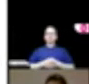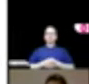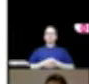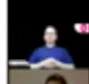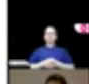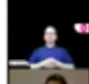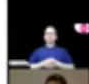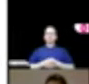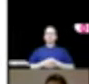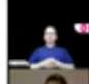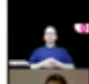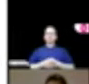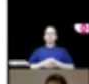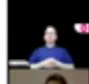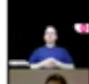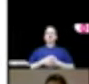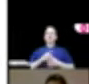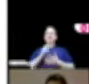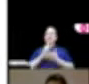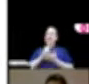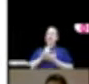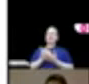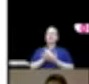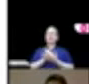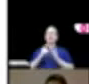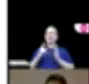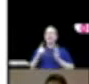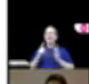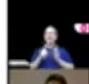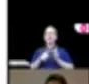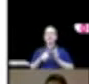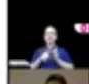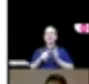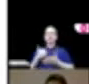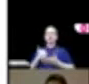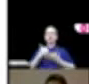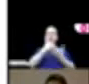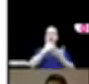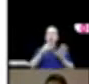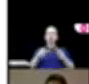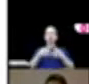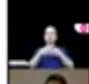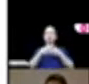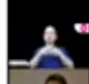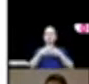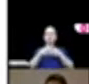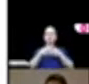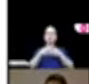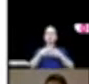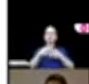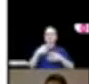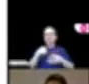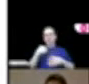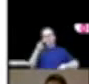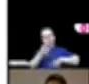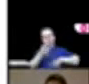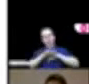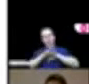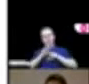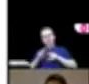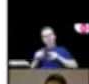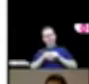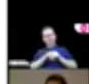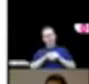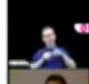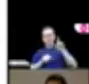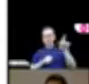is the Lesbian and Immigration Support Group, one of the groups that I'm fully involved with.